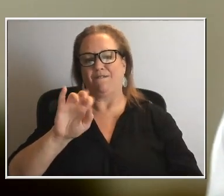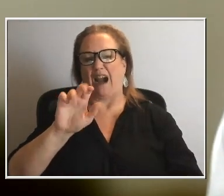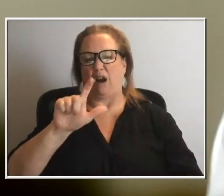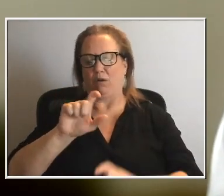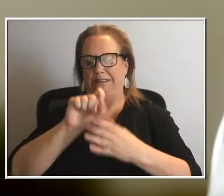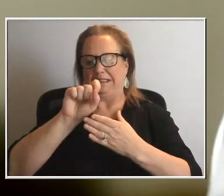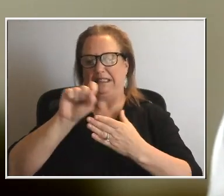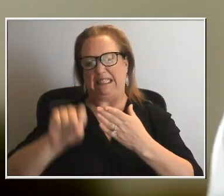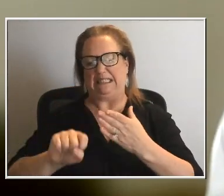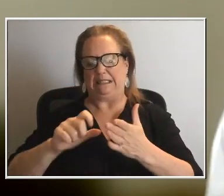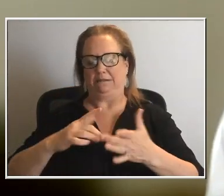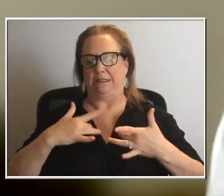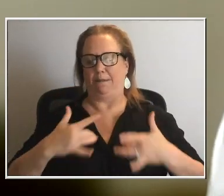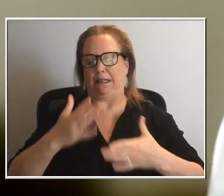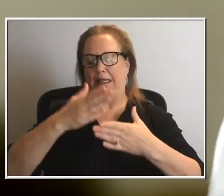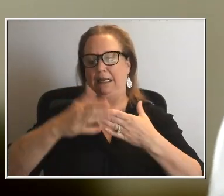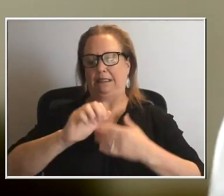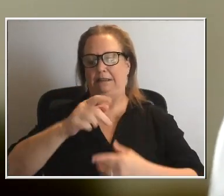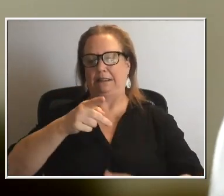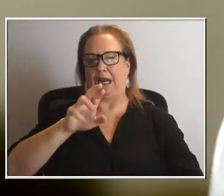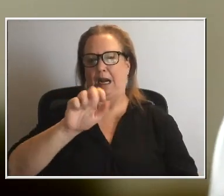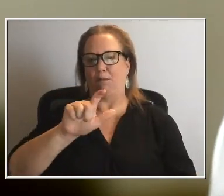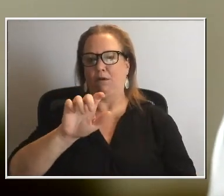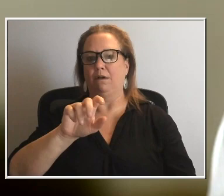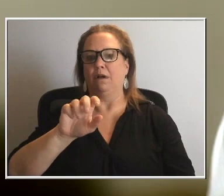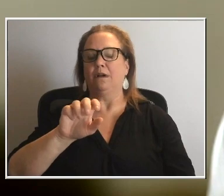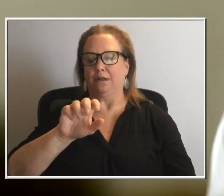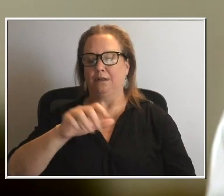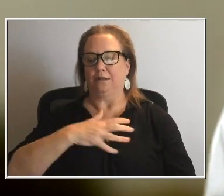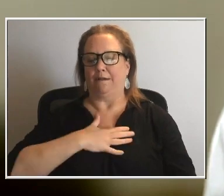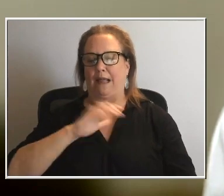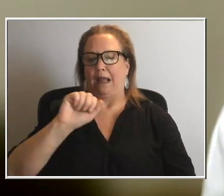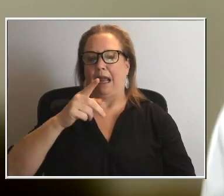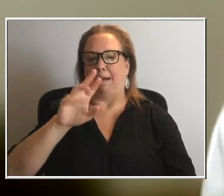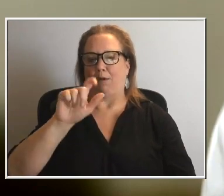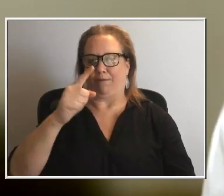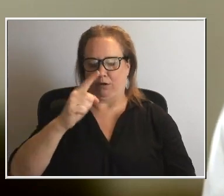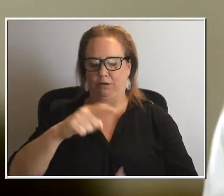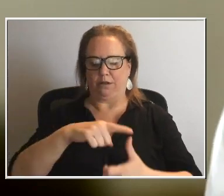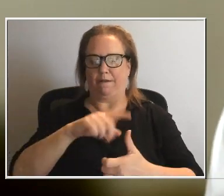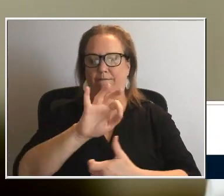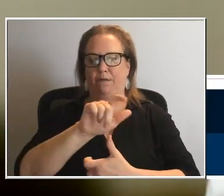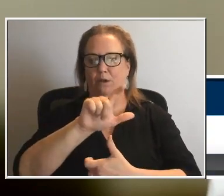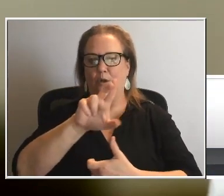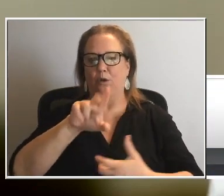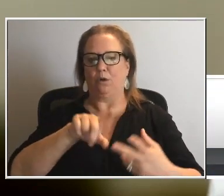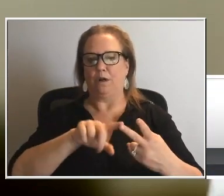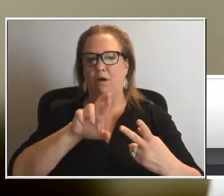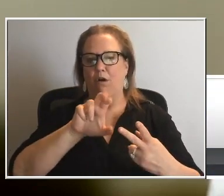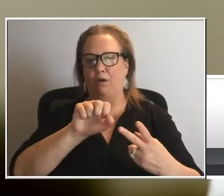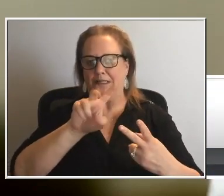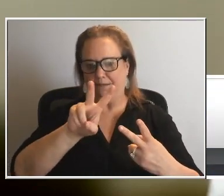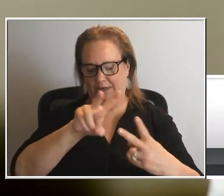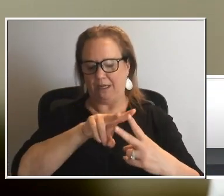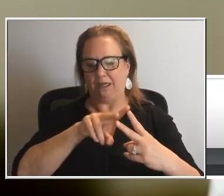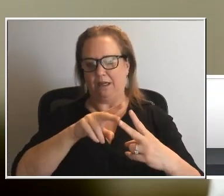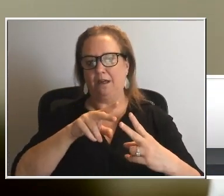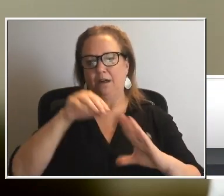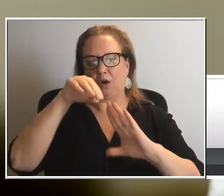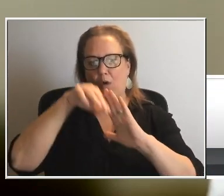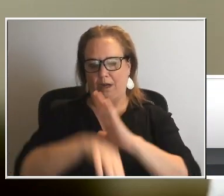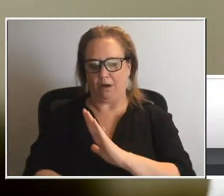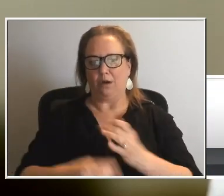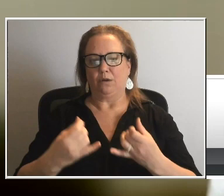What we can say is that we know that influenza and RSV have gone down. We do expect and believe you're still going to have